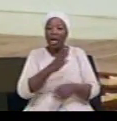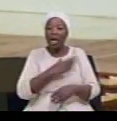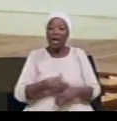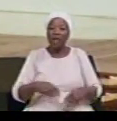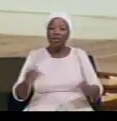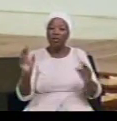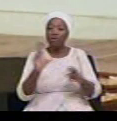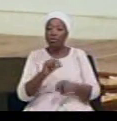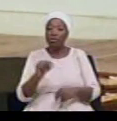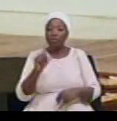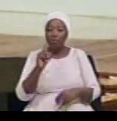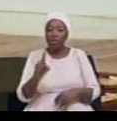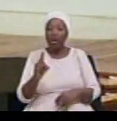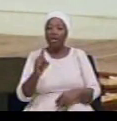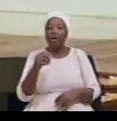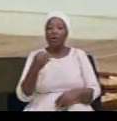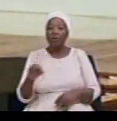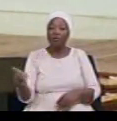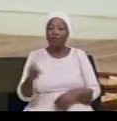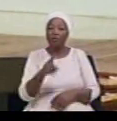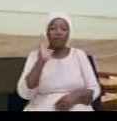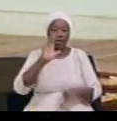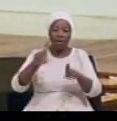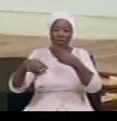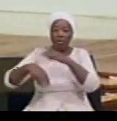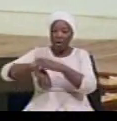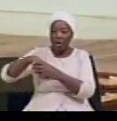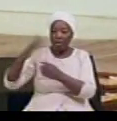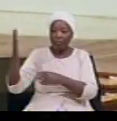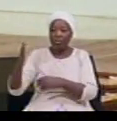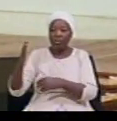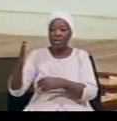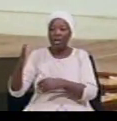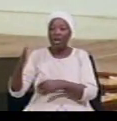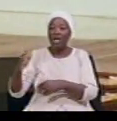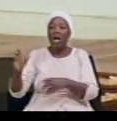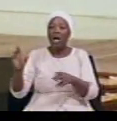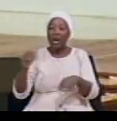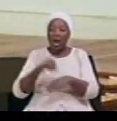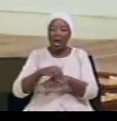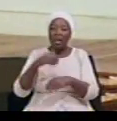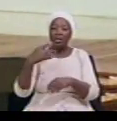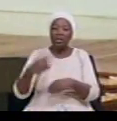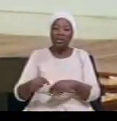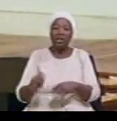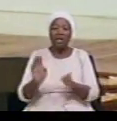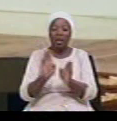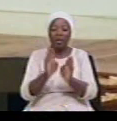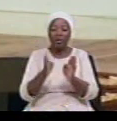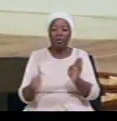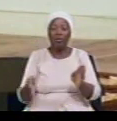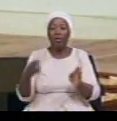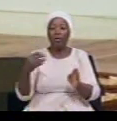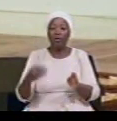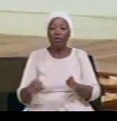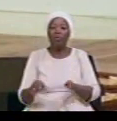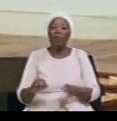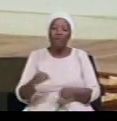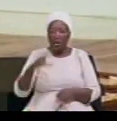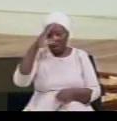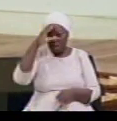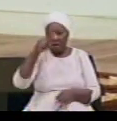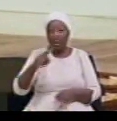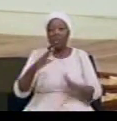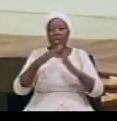you shall go out at the door of his house